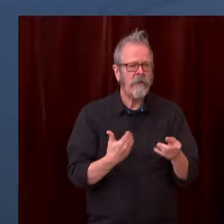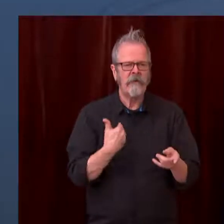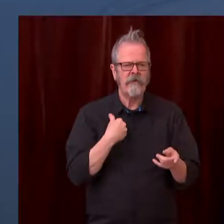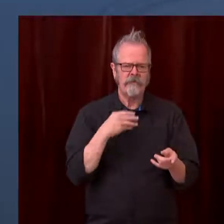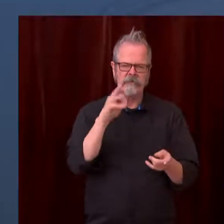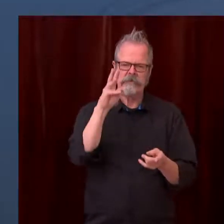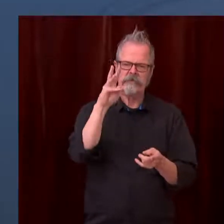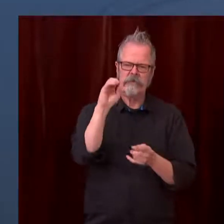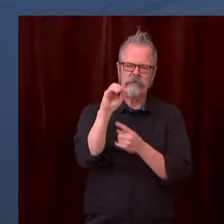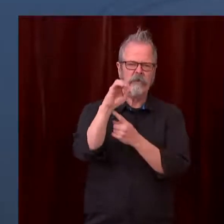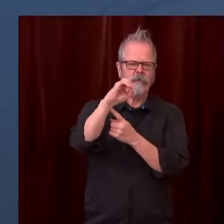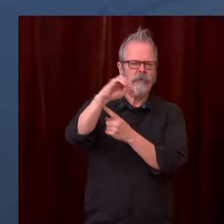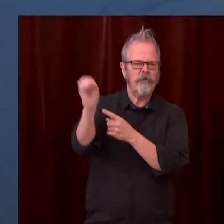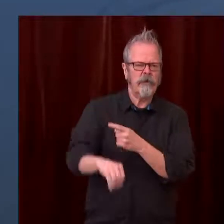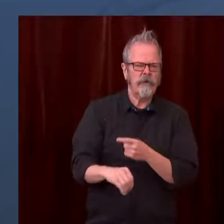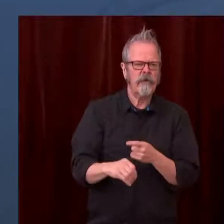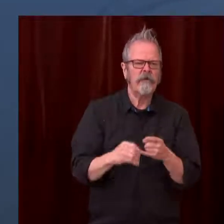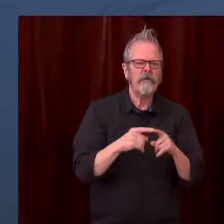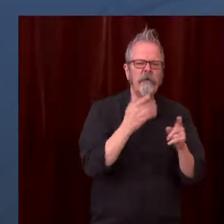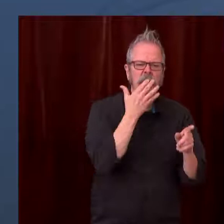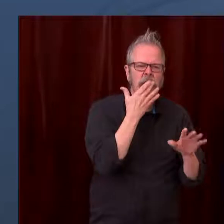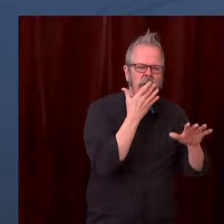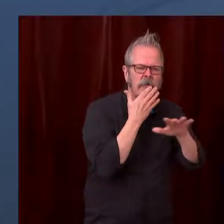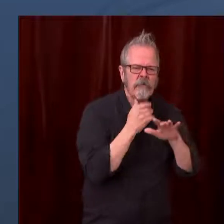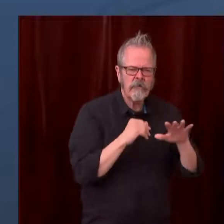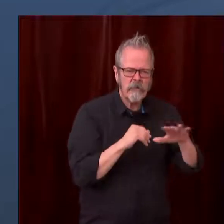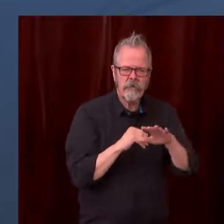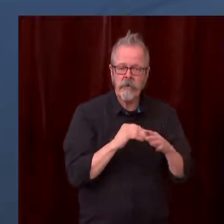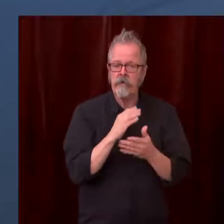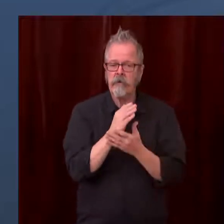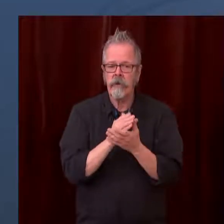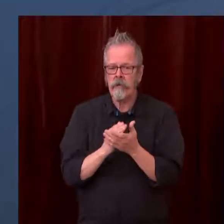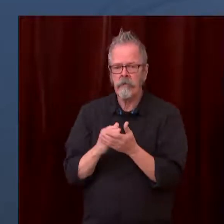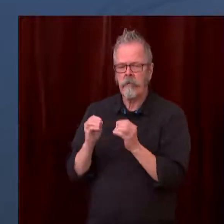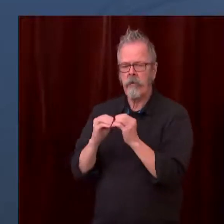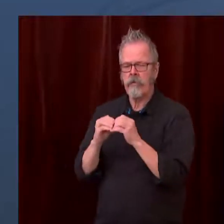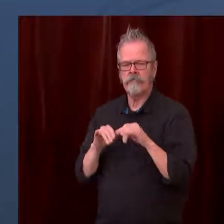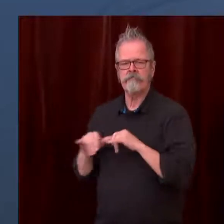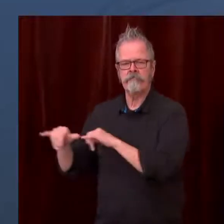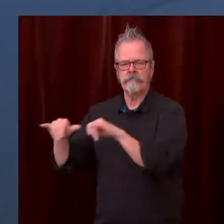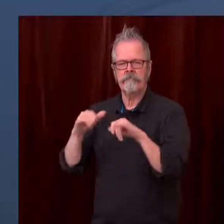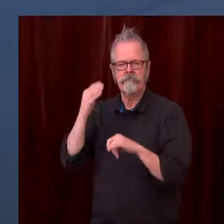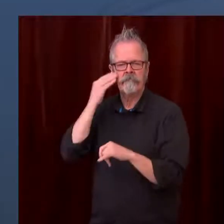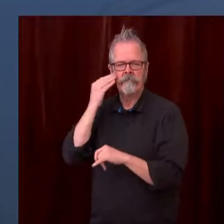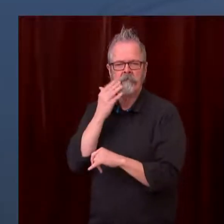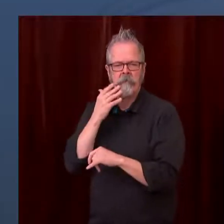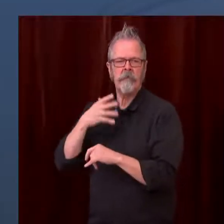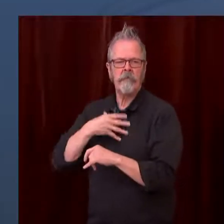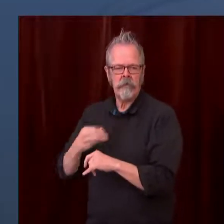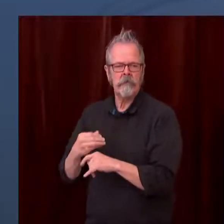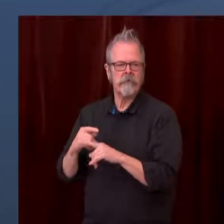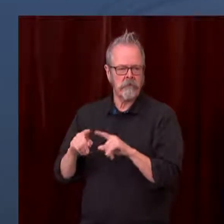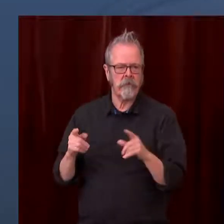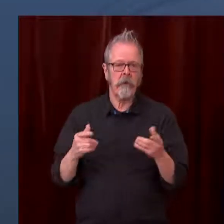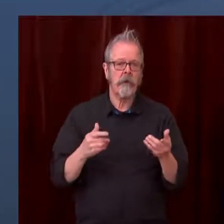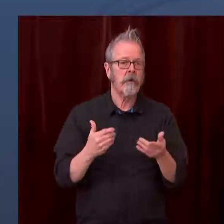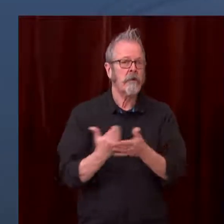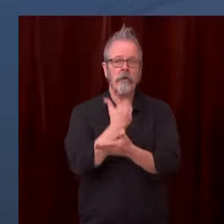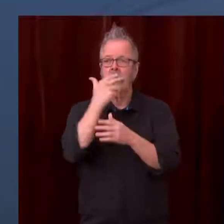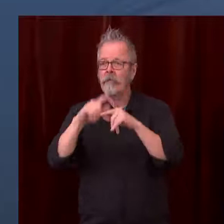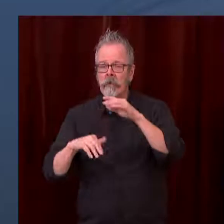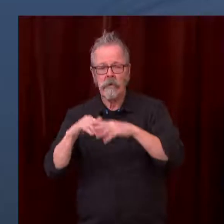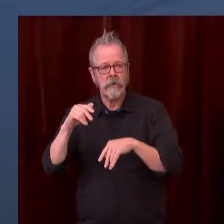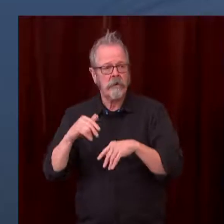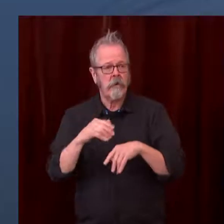of diversity. In schools of areas that have old buildings and new buildings and everything in between.